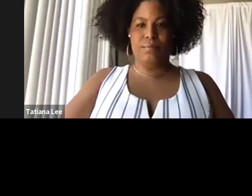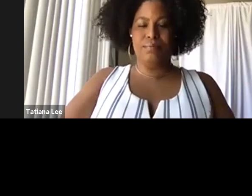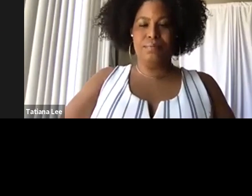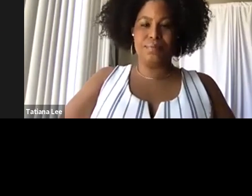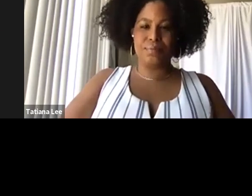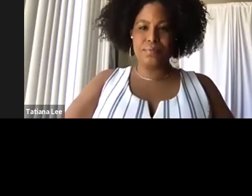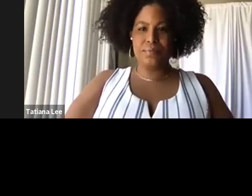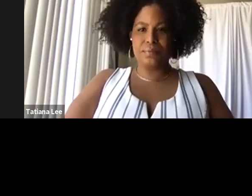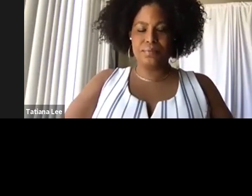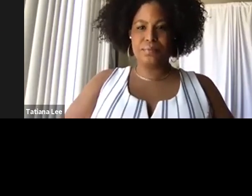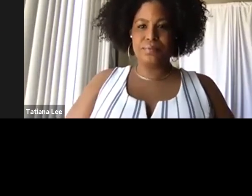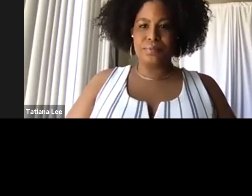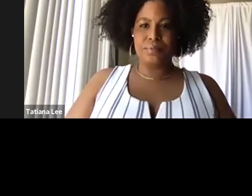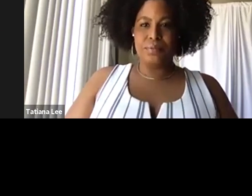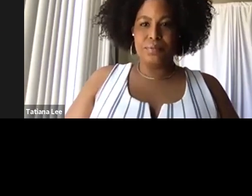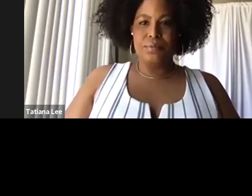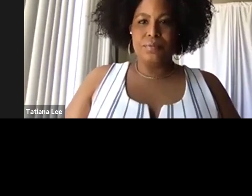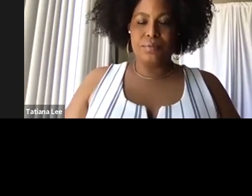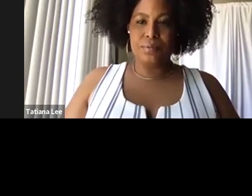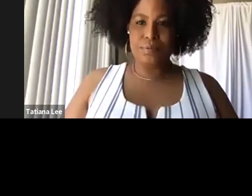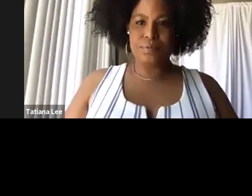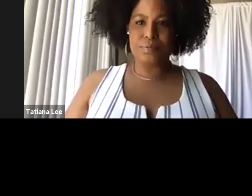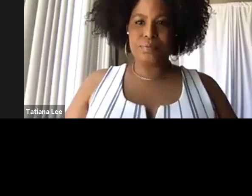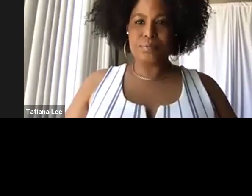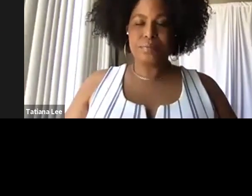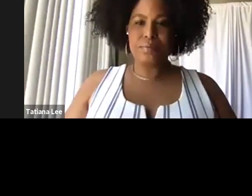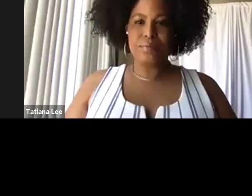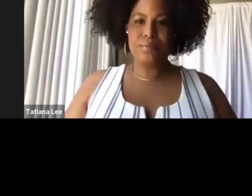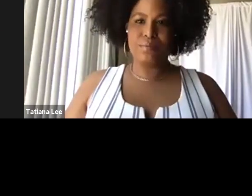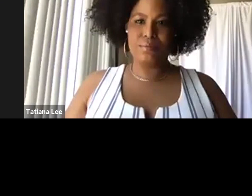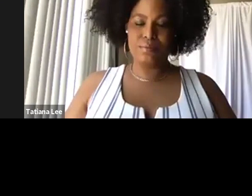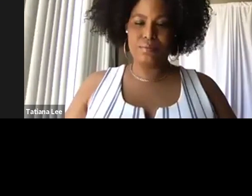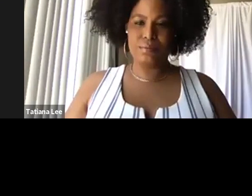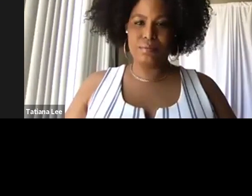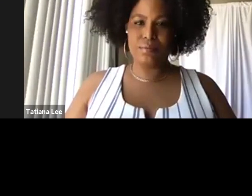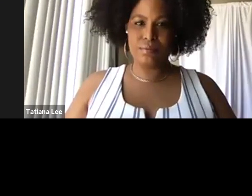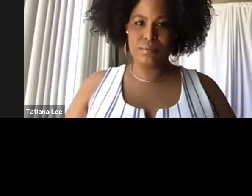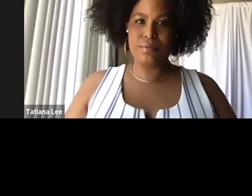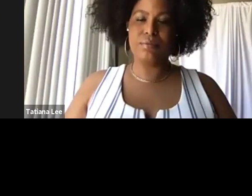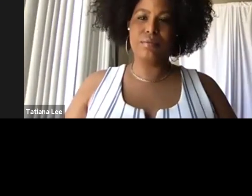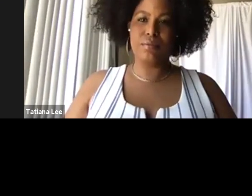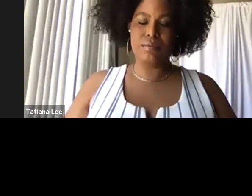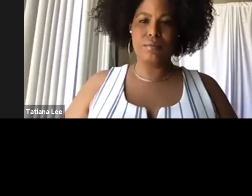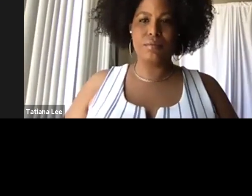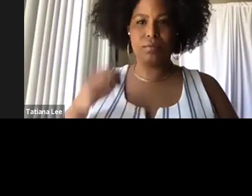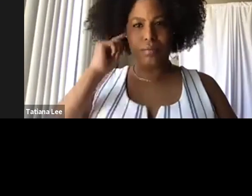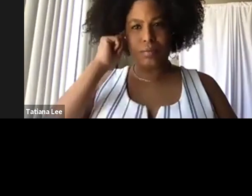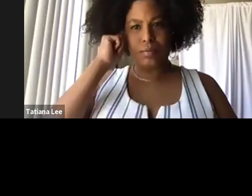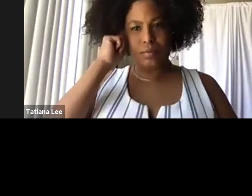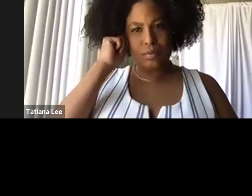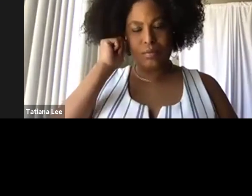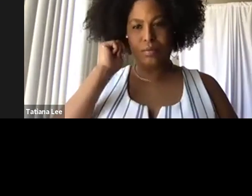today, I'm only going to be able to ask kind of 2 rounds of questions for each of our esteemed panelists. We could